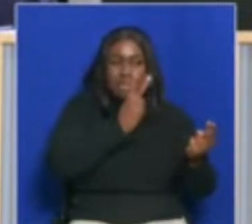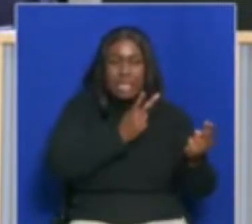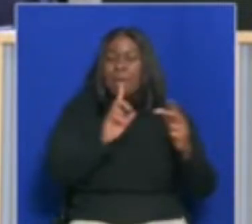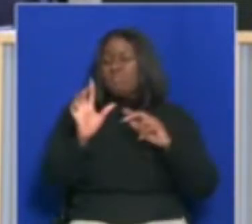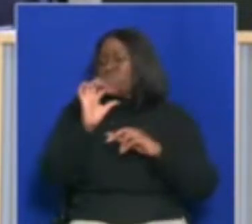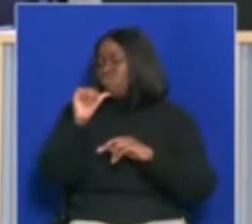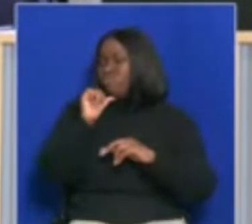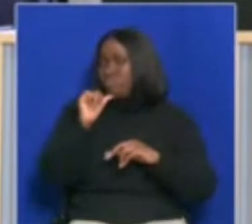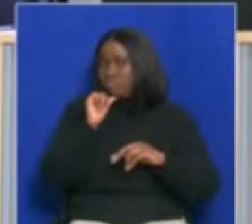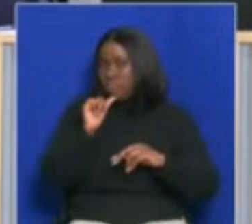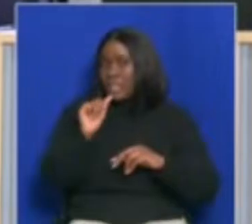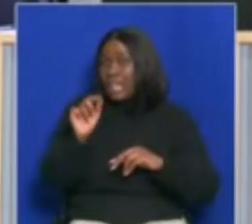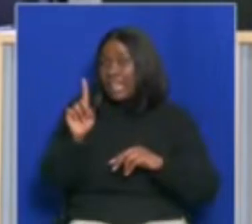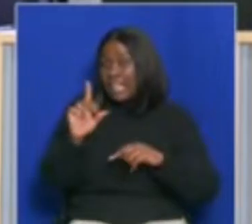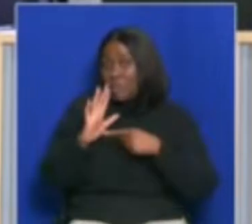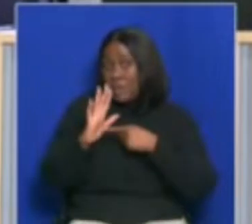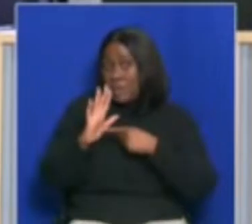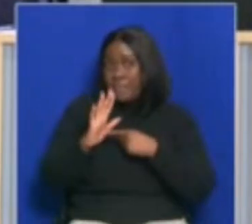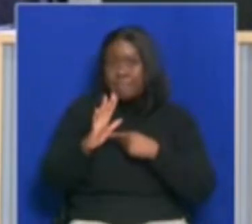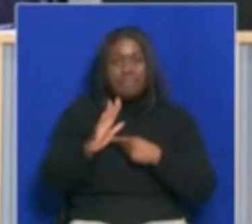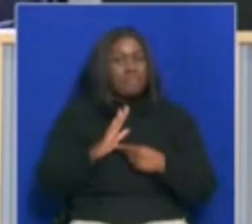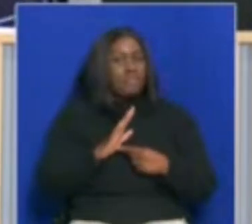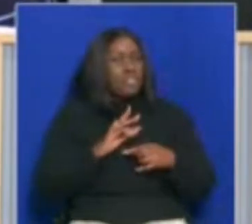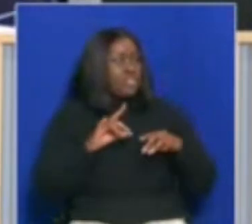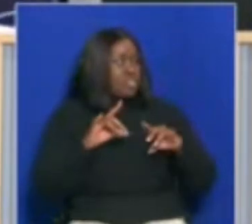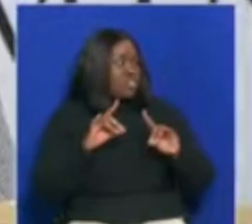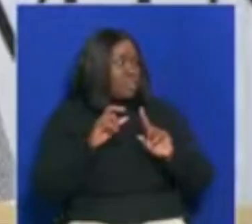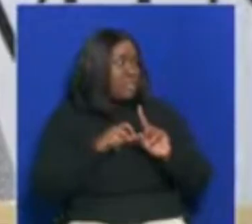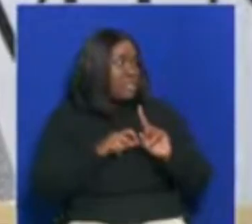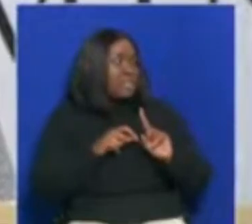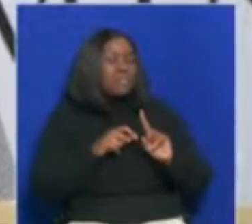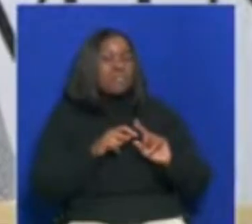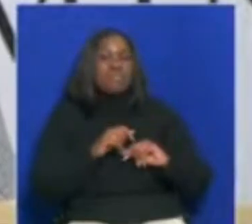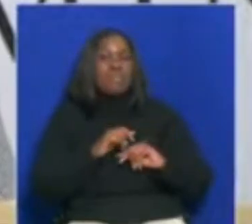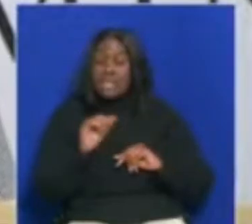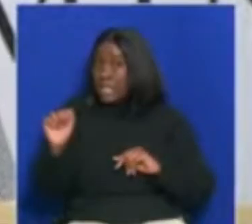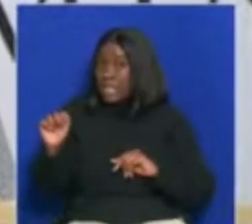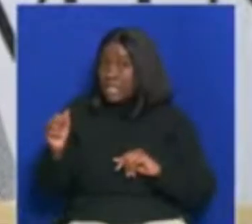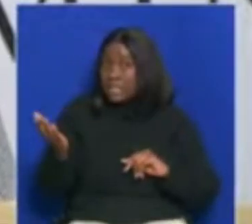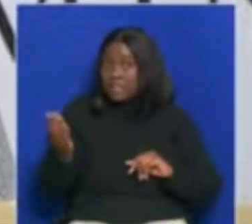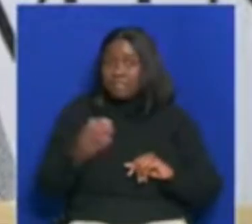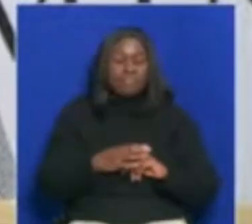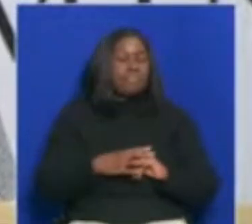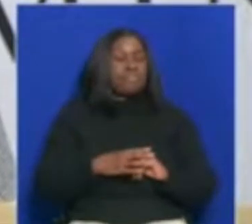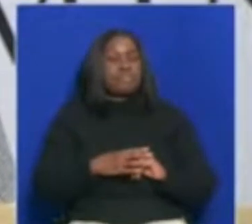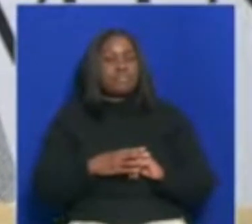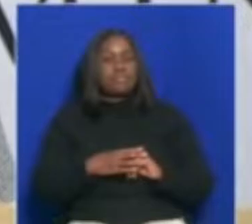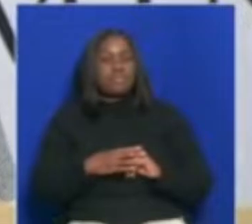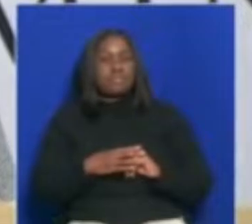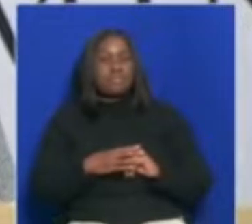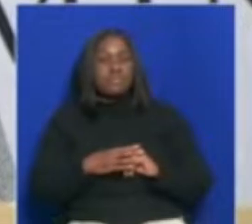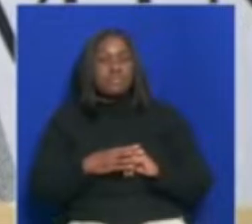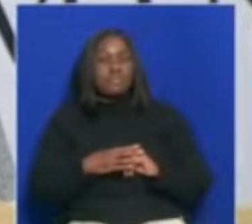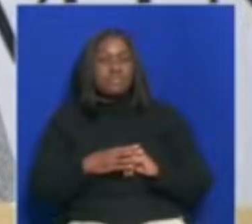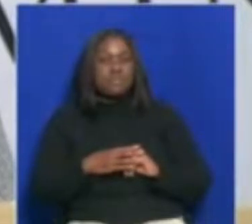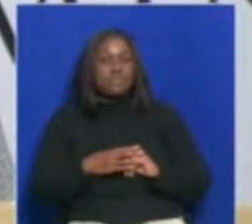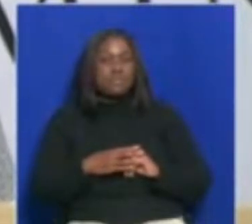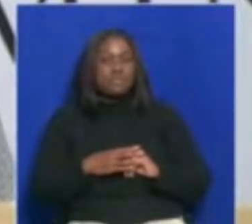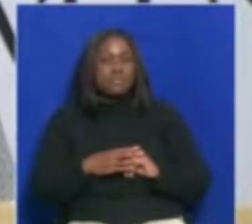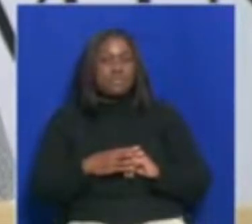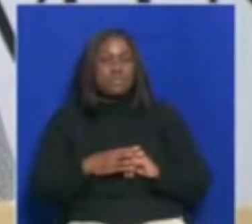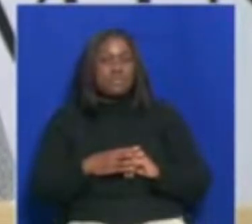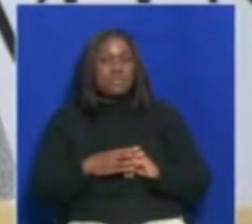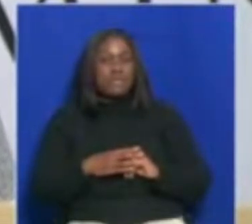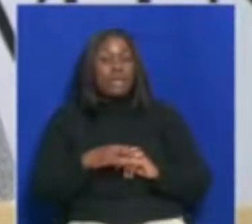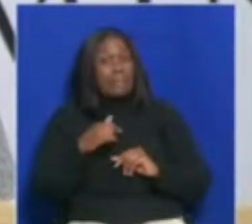issue. Chair, the reason why yes. I indicated, Commissioner, the reason why I indicated this is that